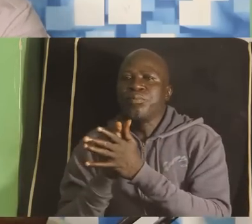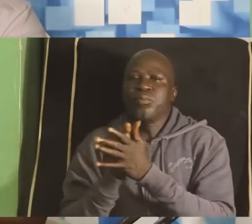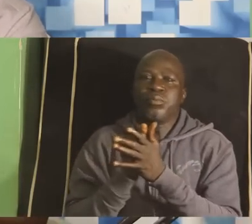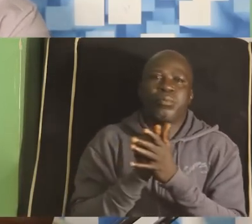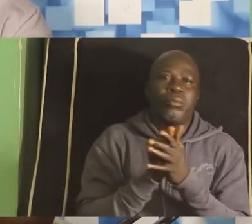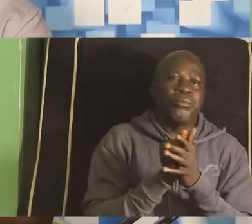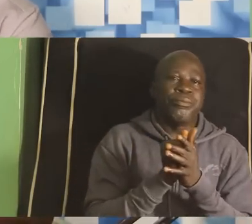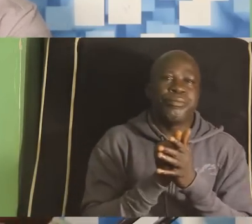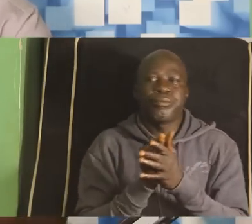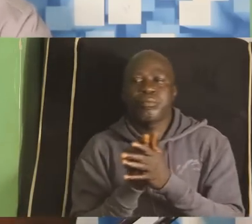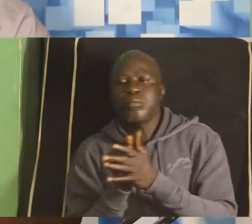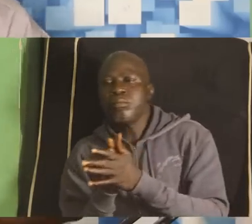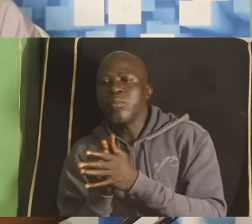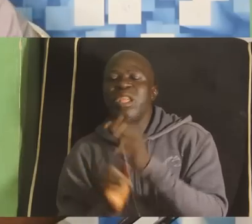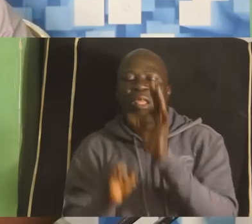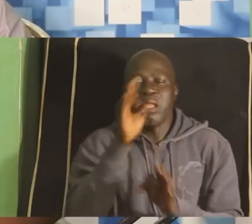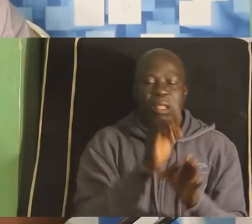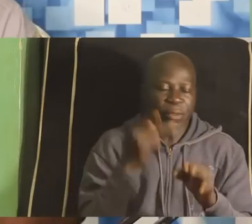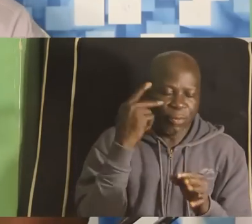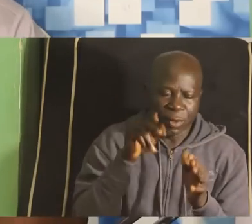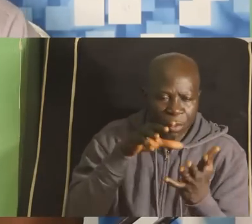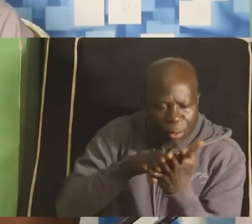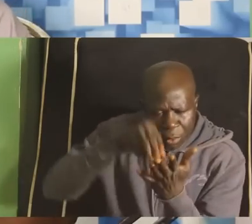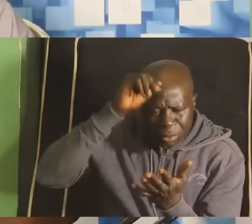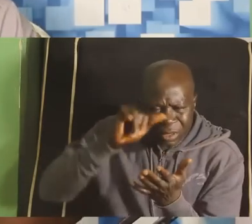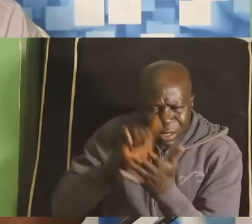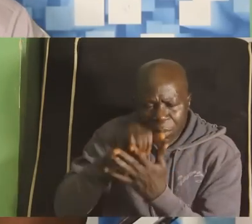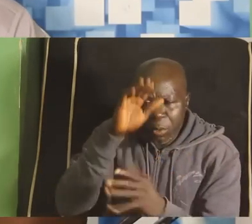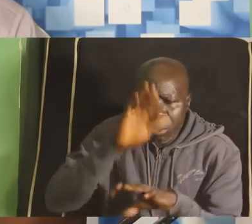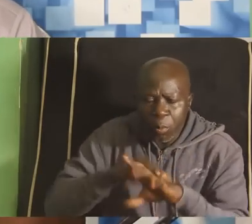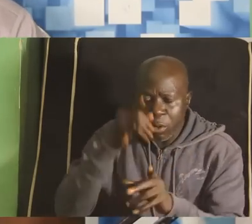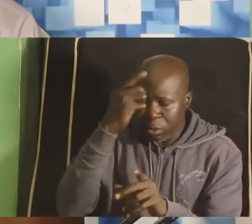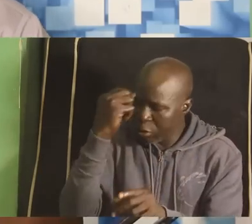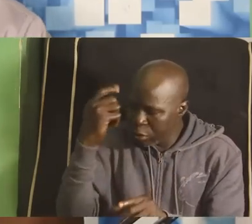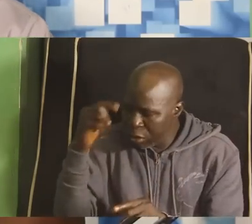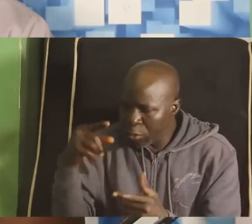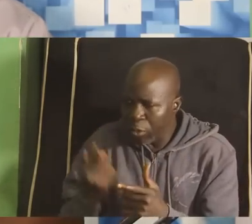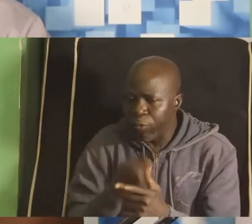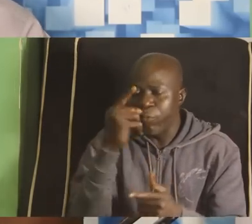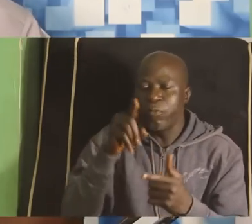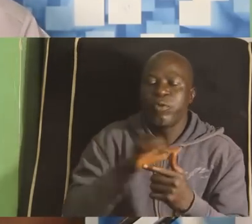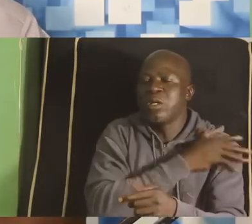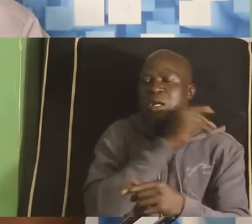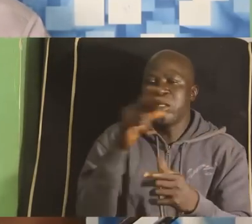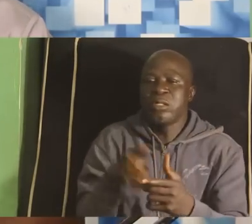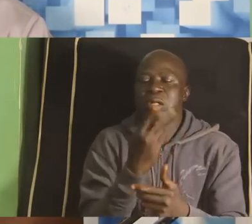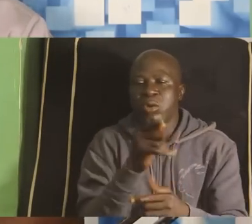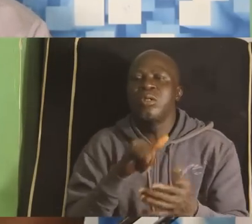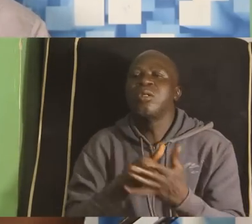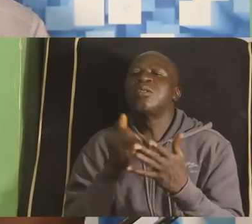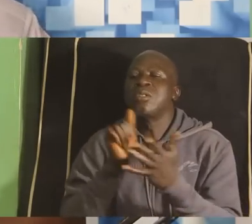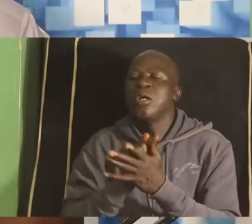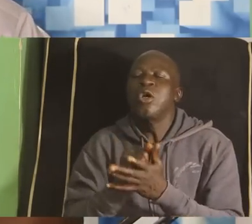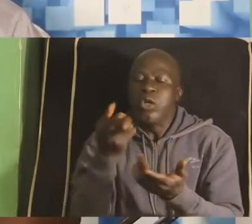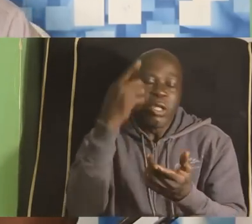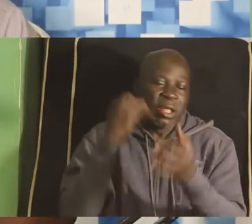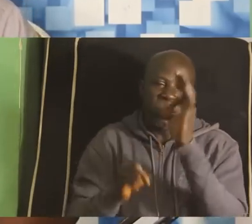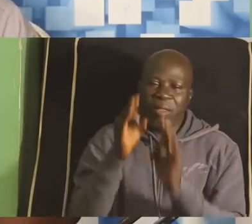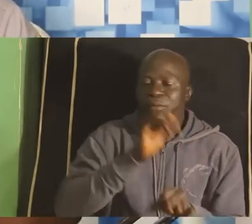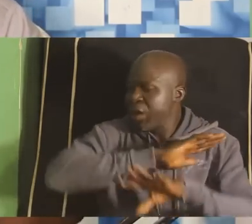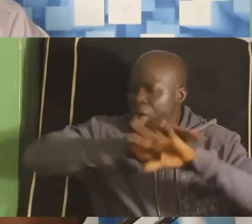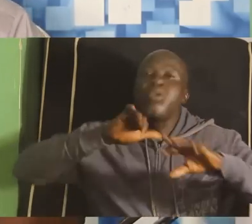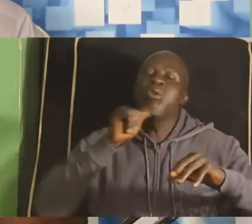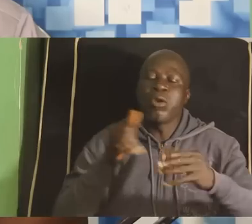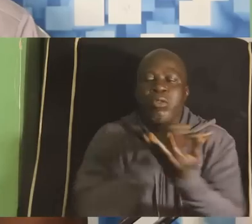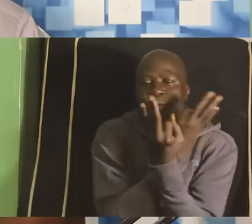the one ati maju on the two or the three. If you notice your dream from on the first to fourth, to ba ti bo on lati bo. If you are not